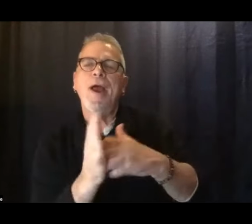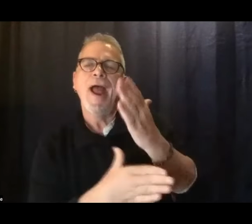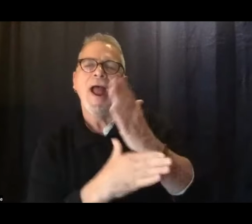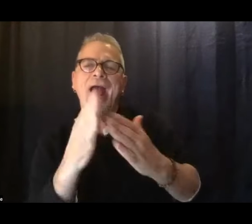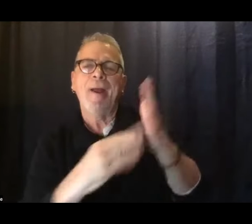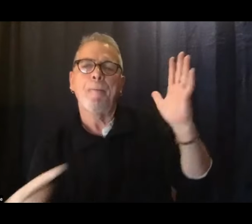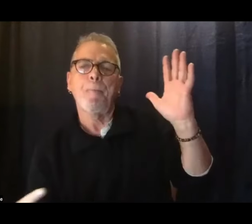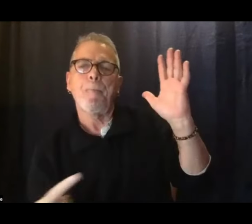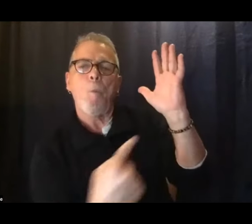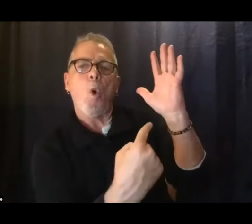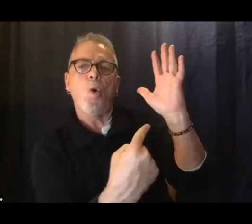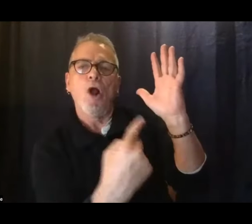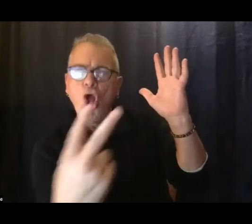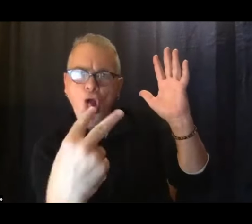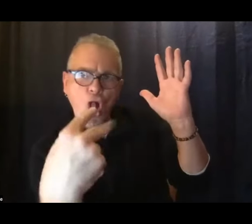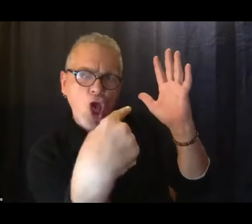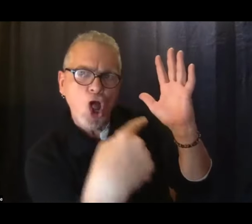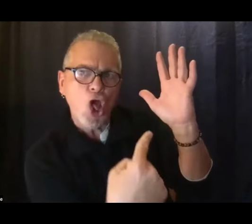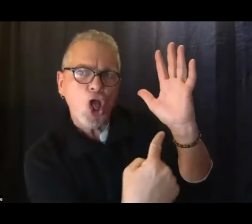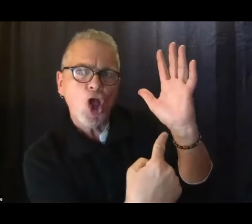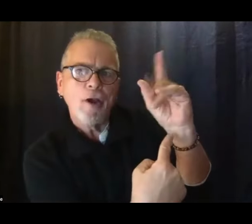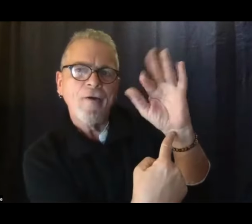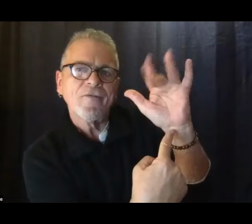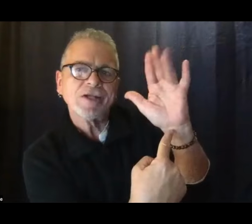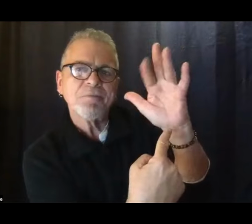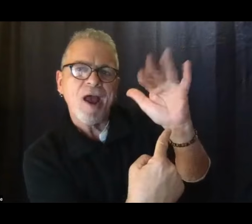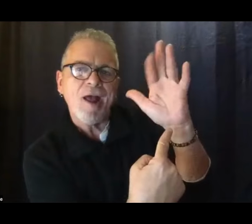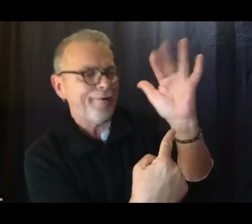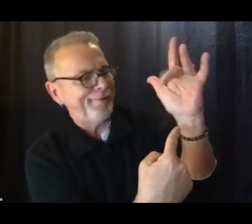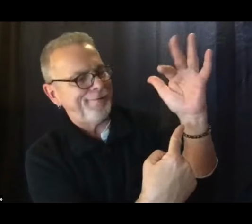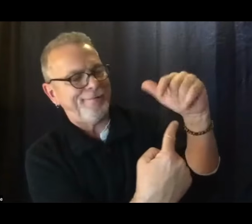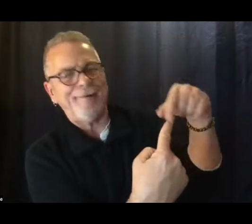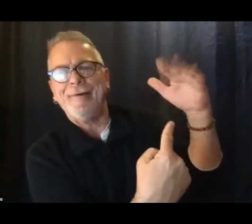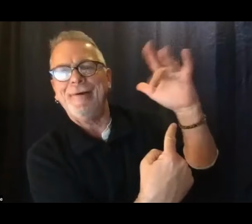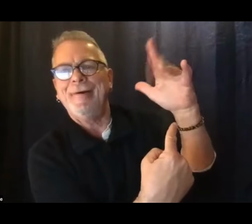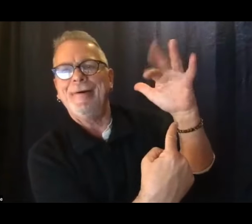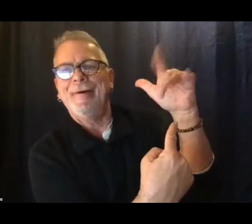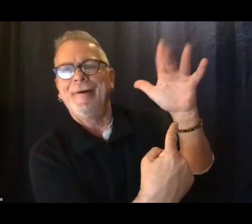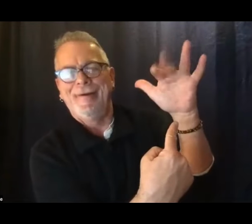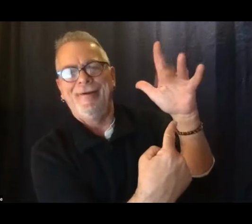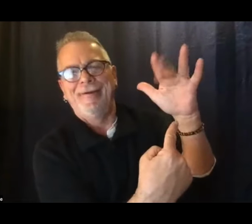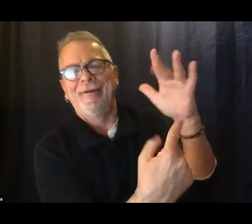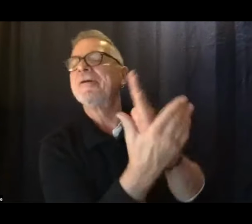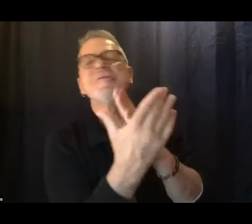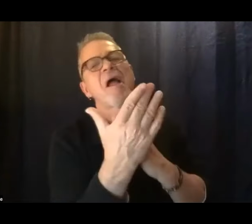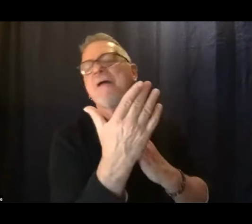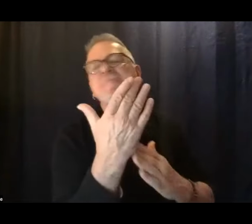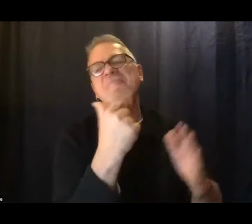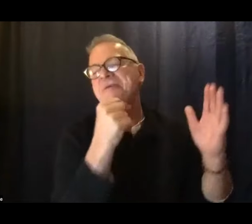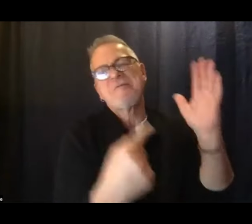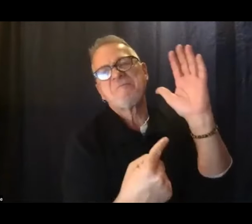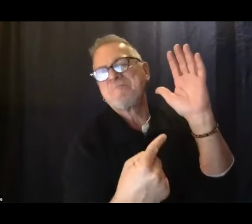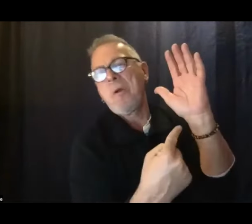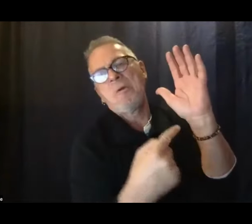But you will often utilize a weak hand to indicate your sort of non-dominant hand,